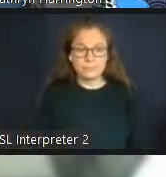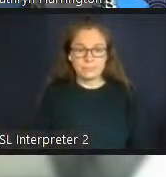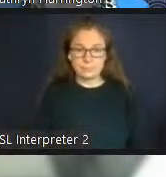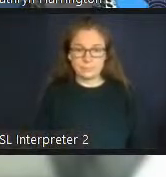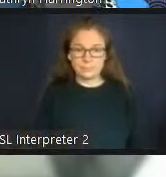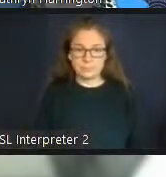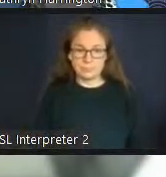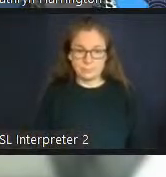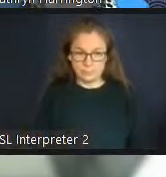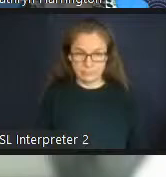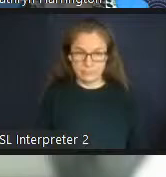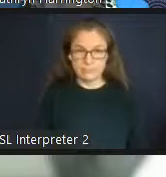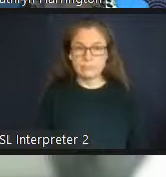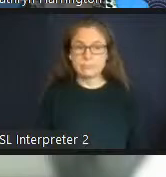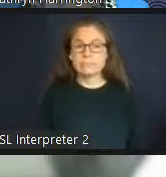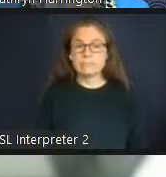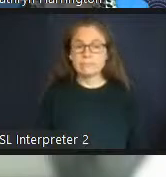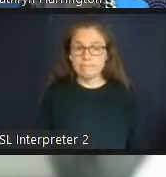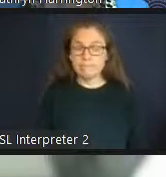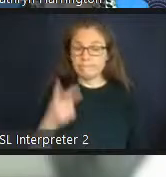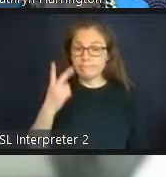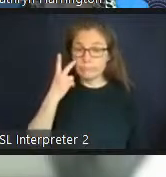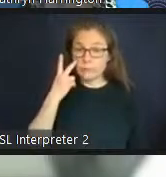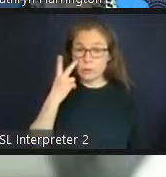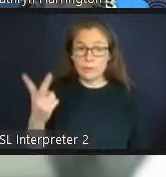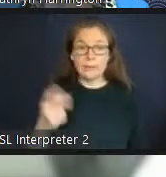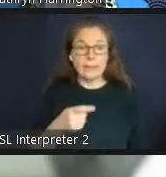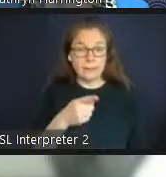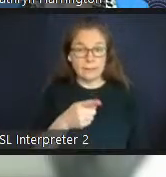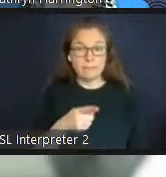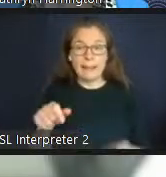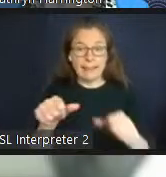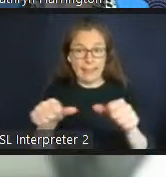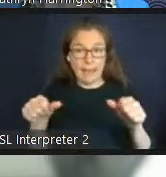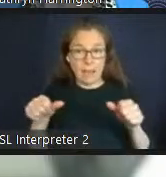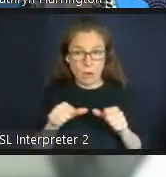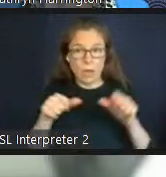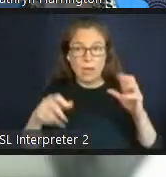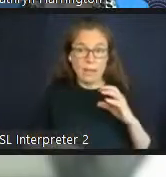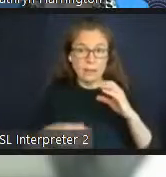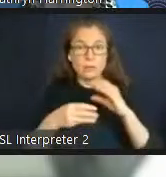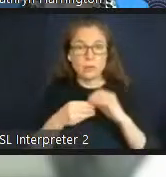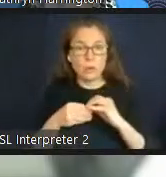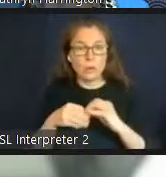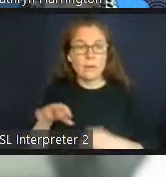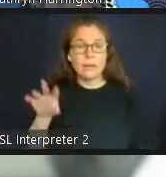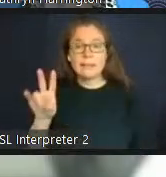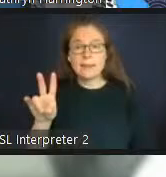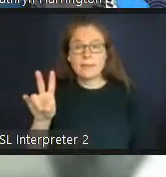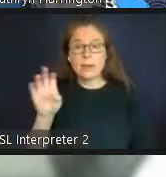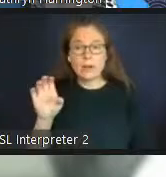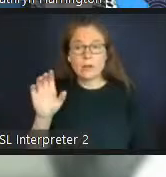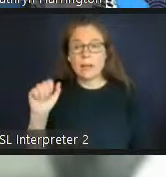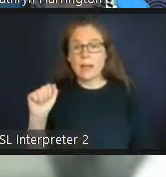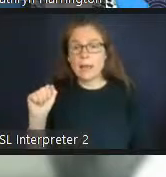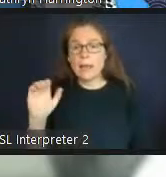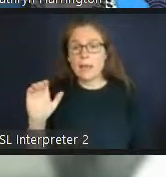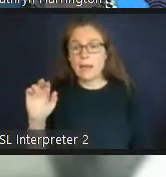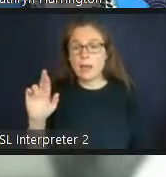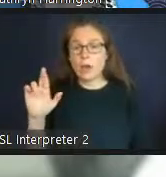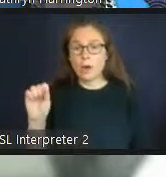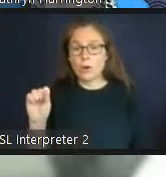The community plan and service district area totals about 700 acres. This area